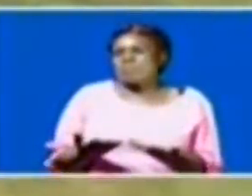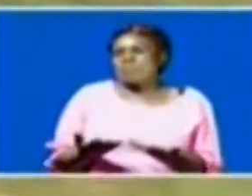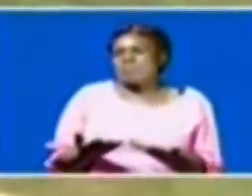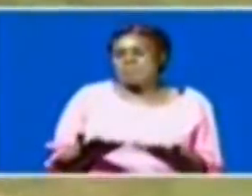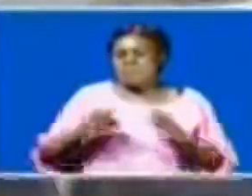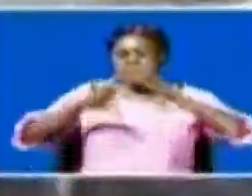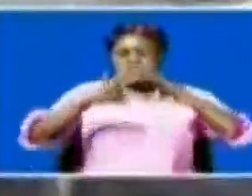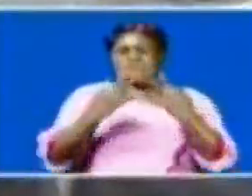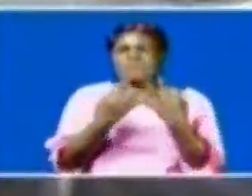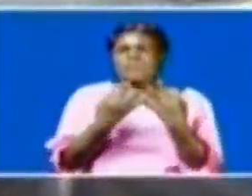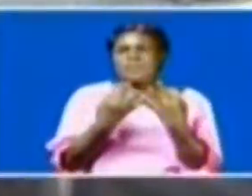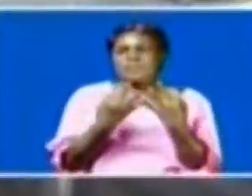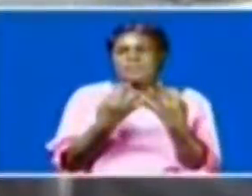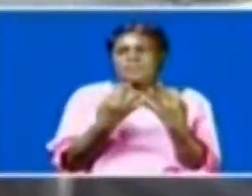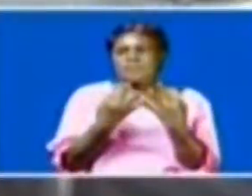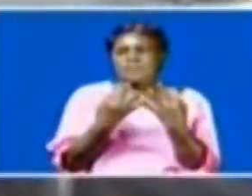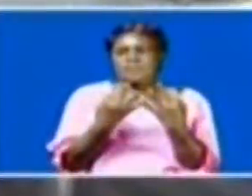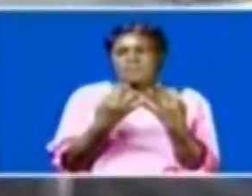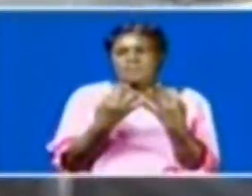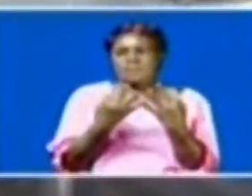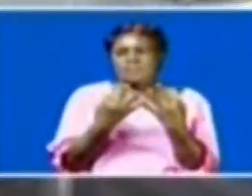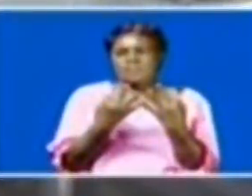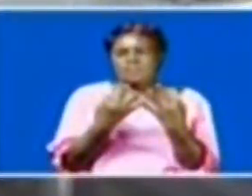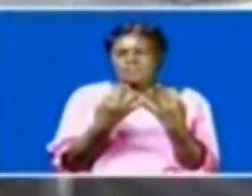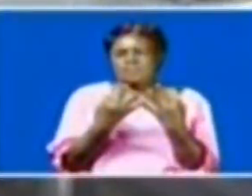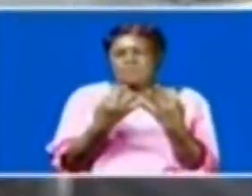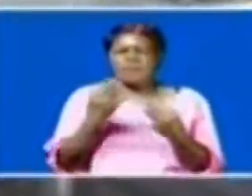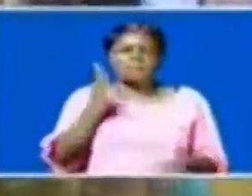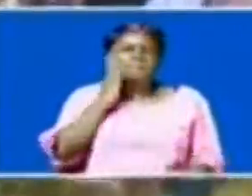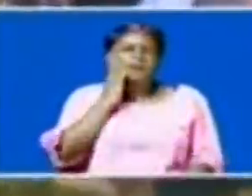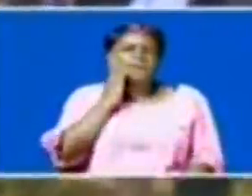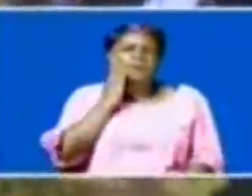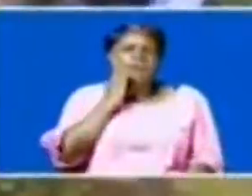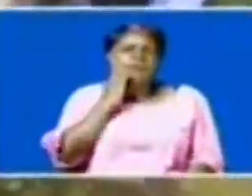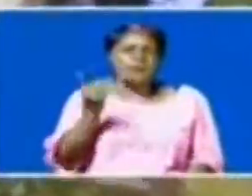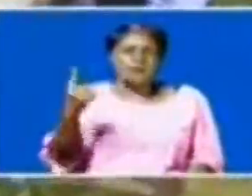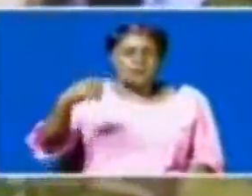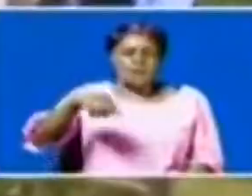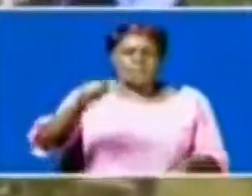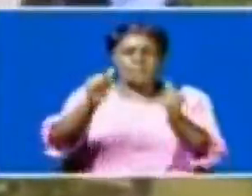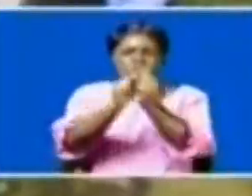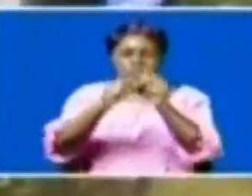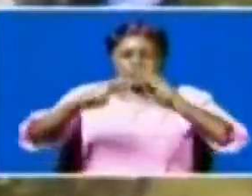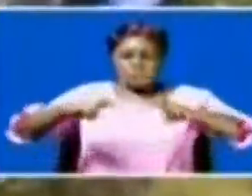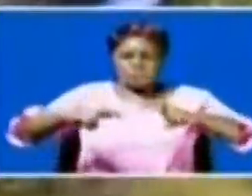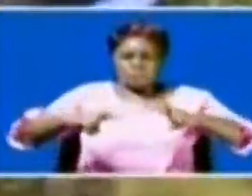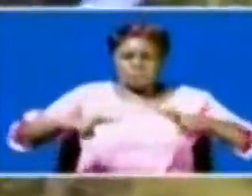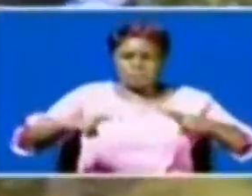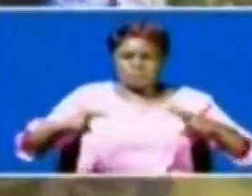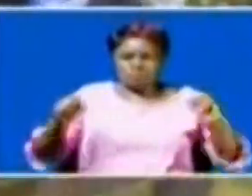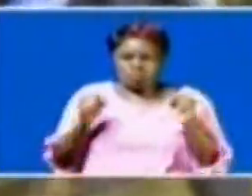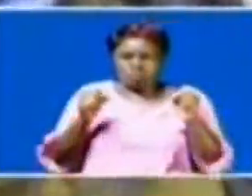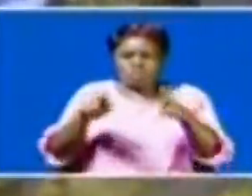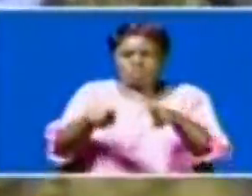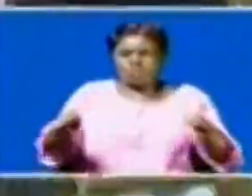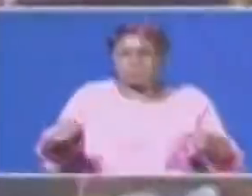Sharon's family, because to start with, the mother who came in the company of the detective to the morgue and